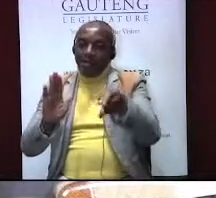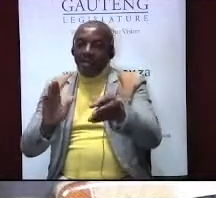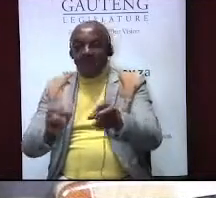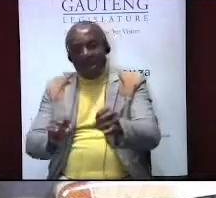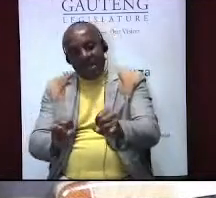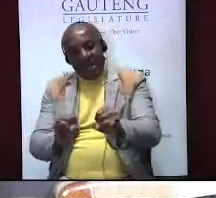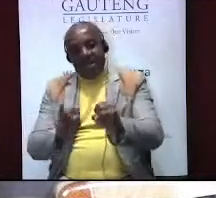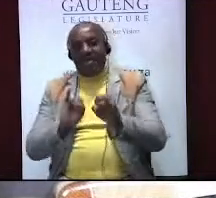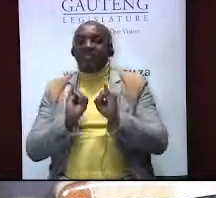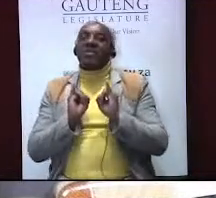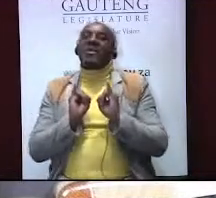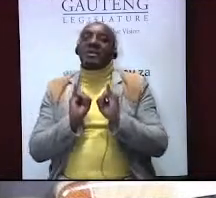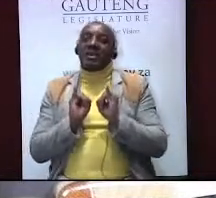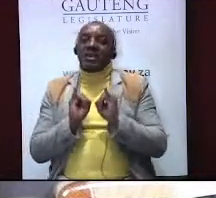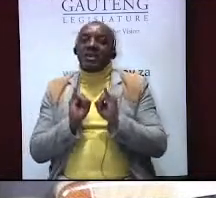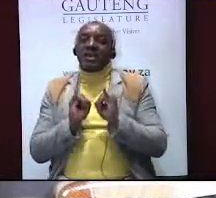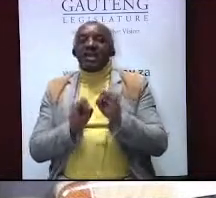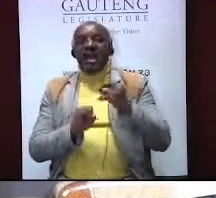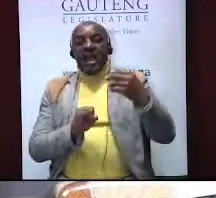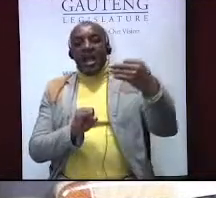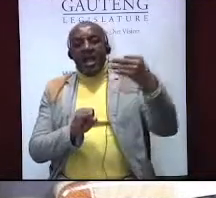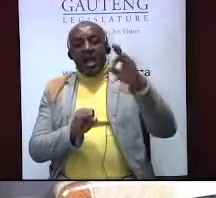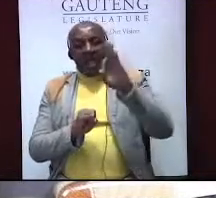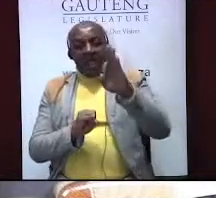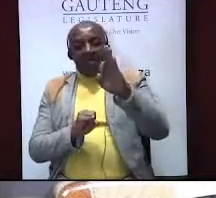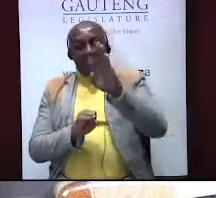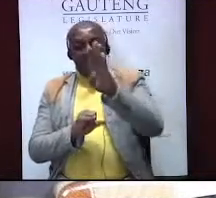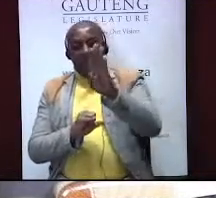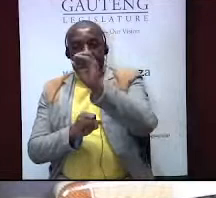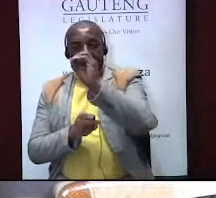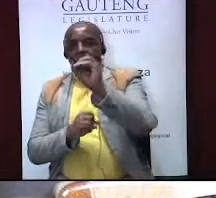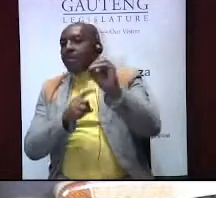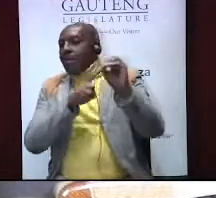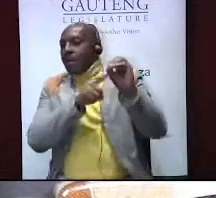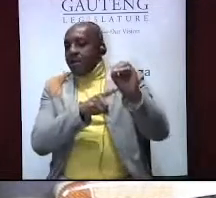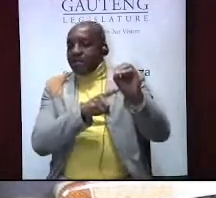invitation for the FBO to actually look into